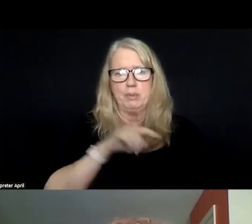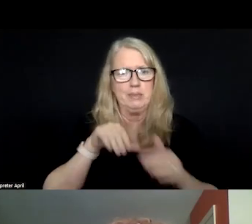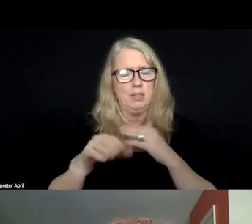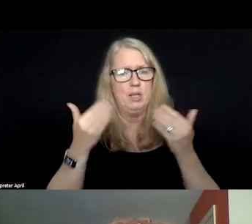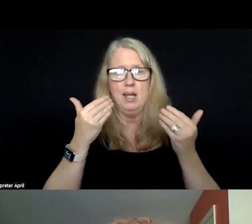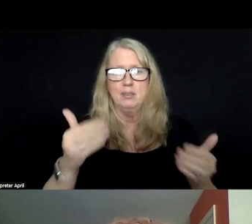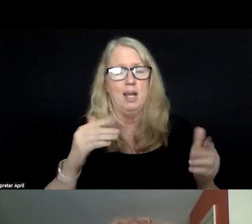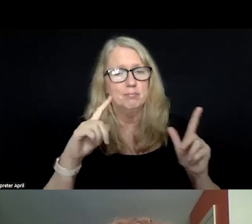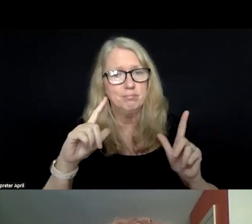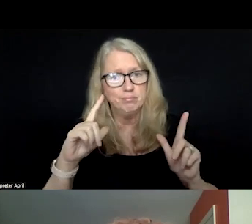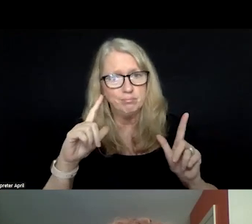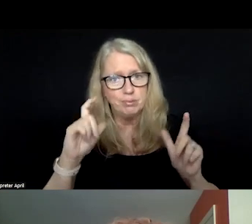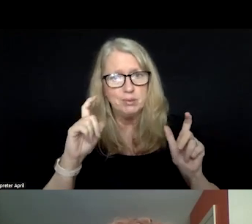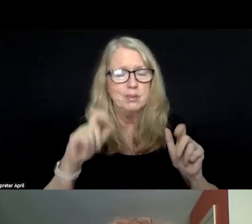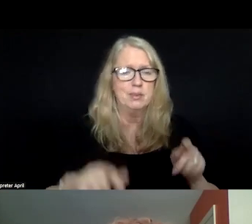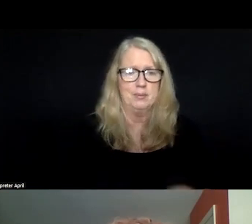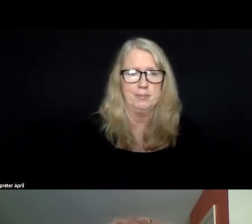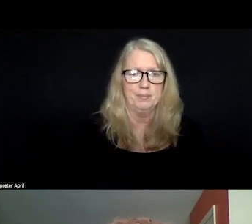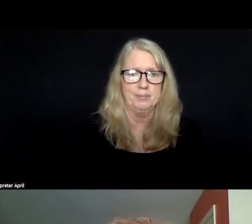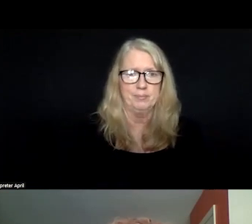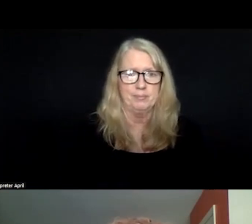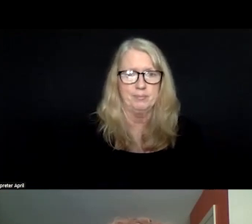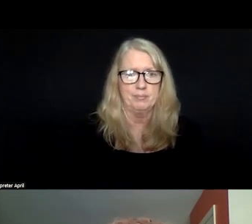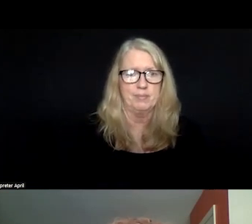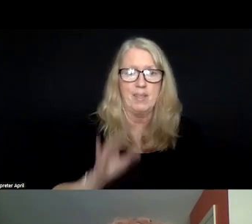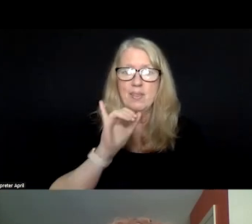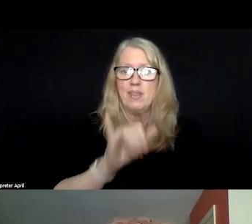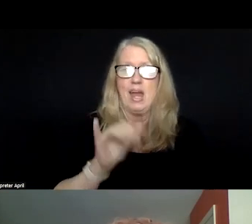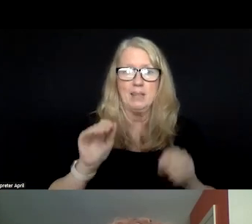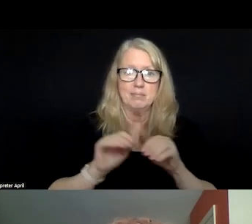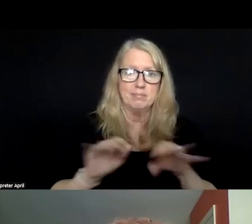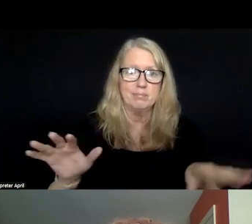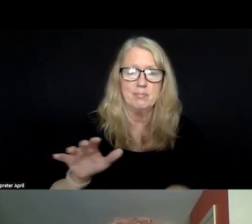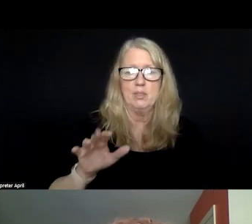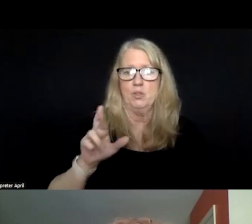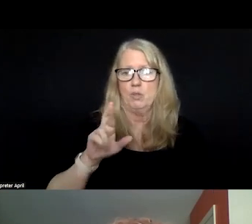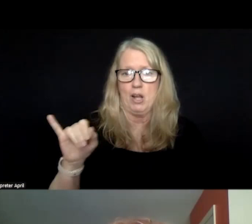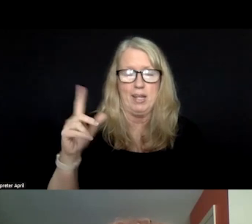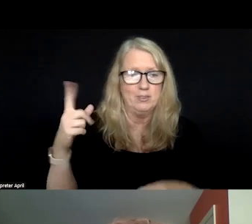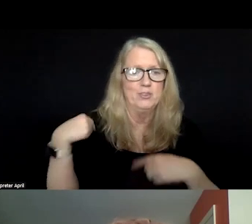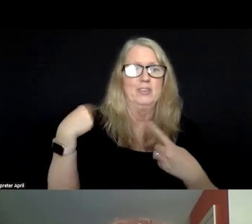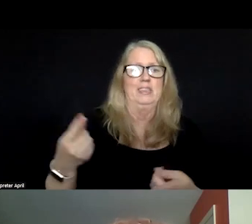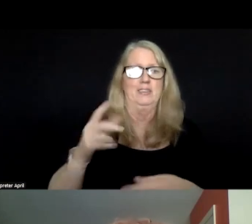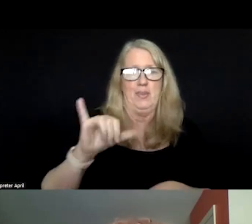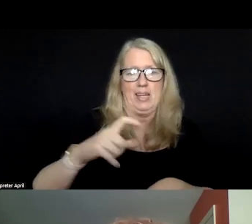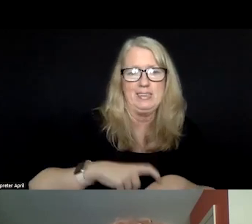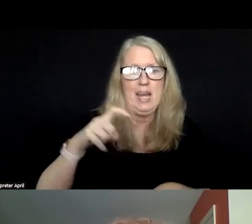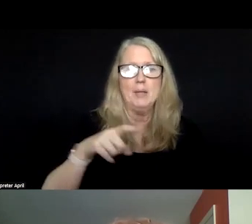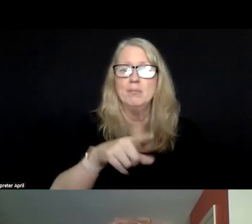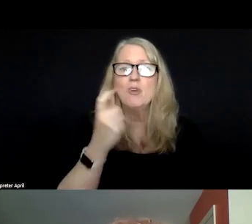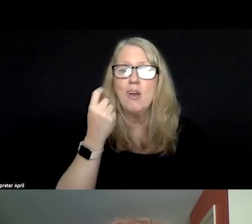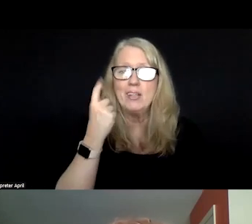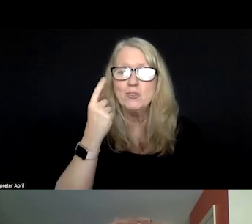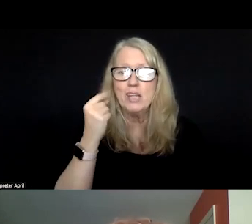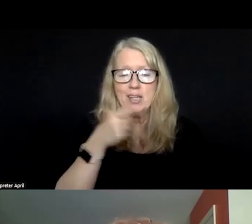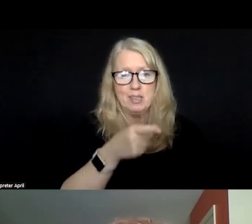a shot, and it's become viral around RI since then. So what it does is